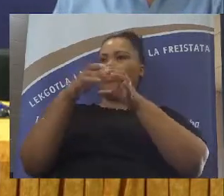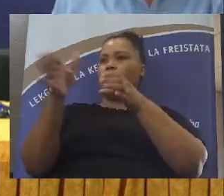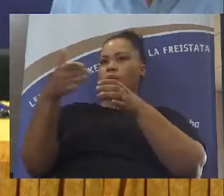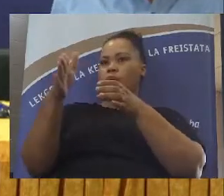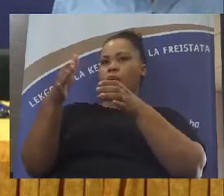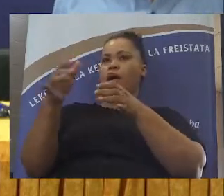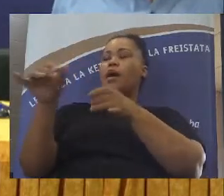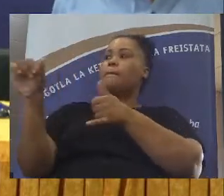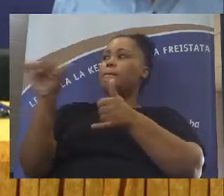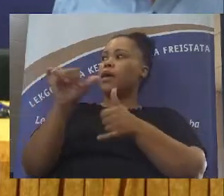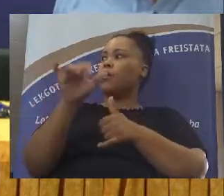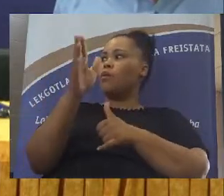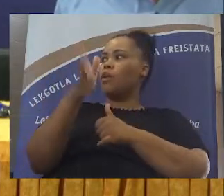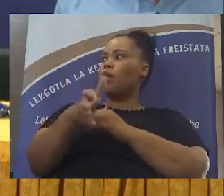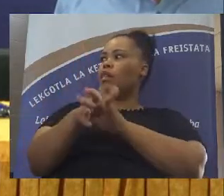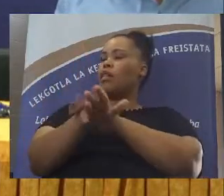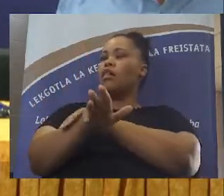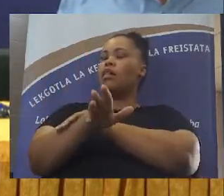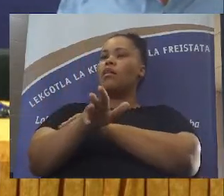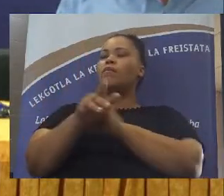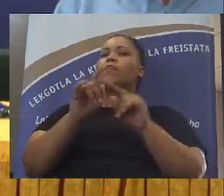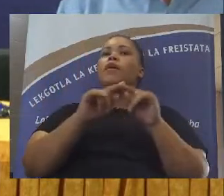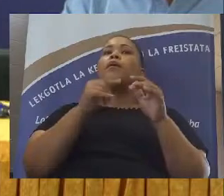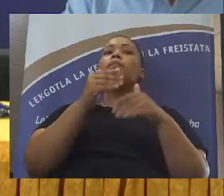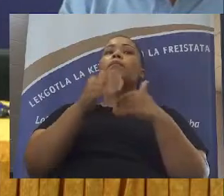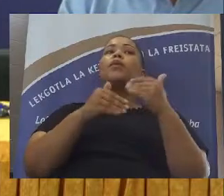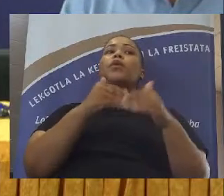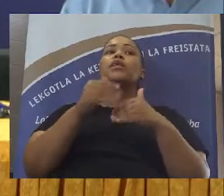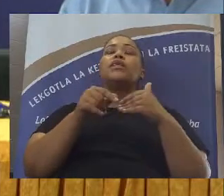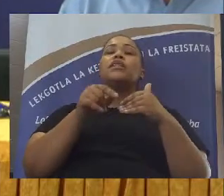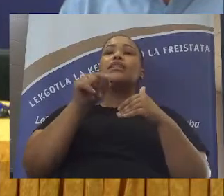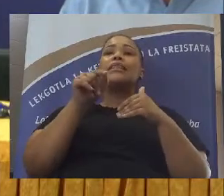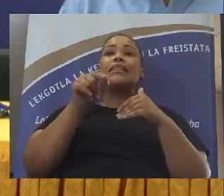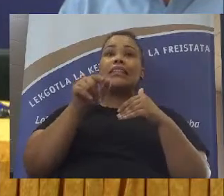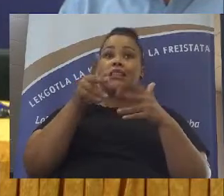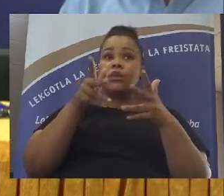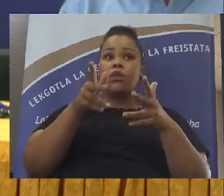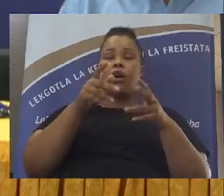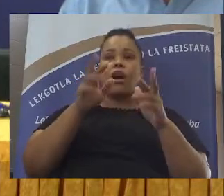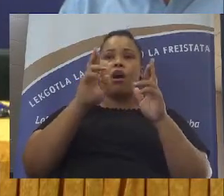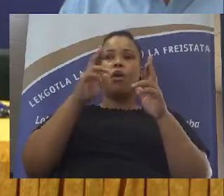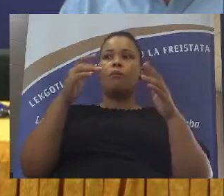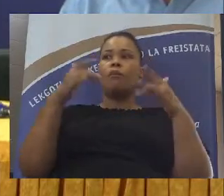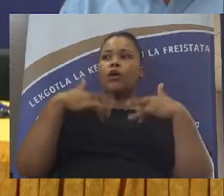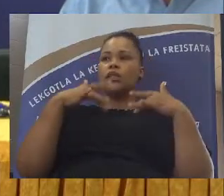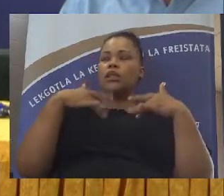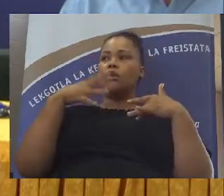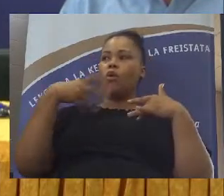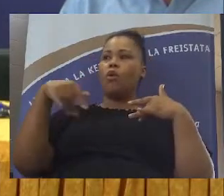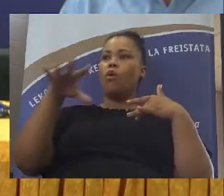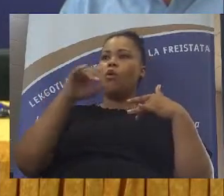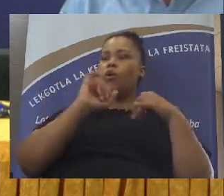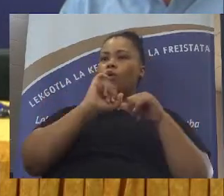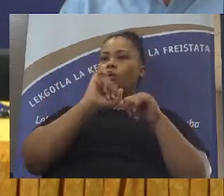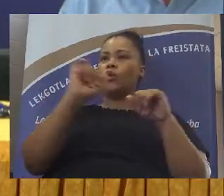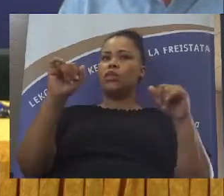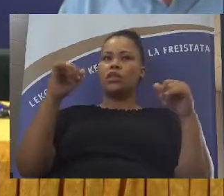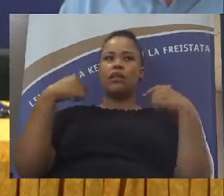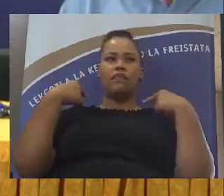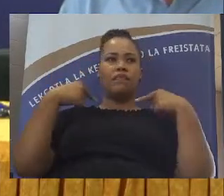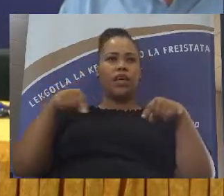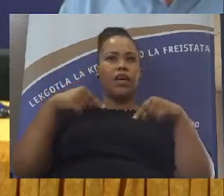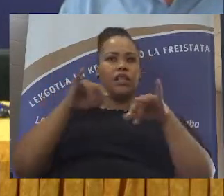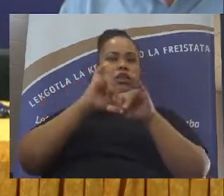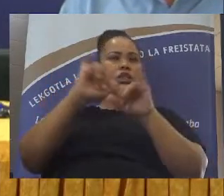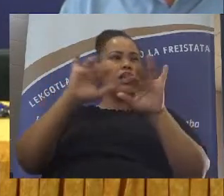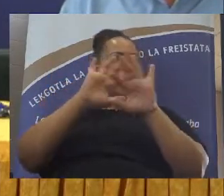back. But through these processes, I hope that we will be able to address all your concerns and all your fears and all the things